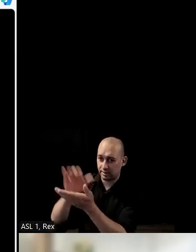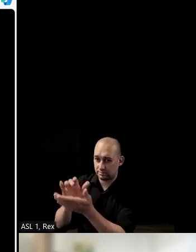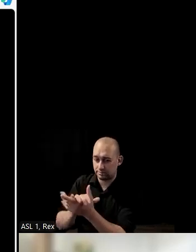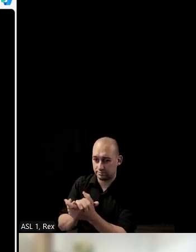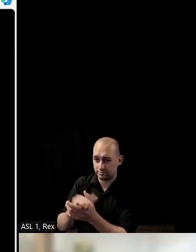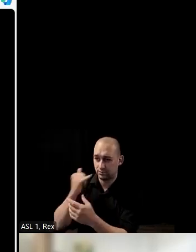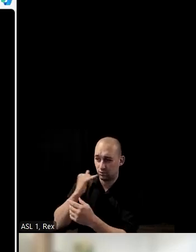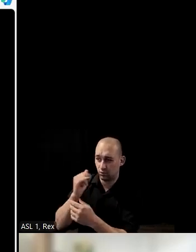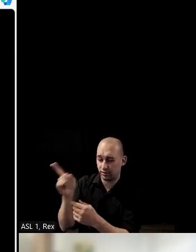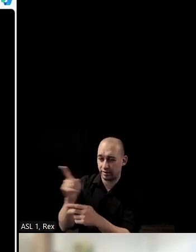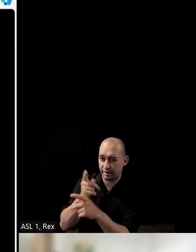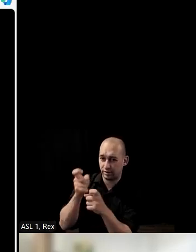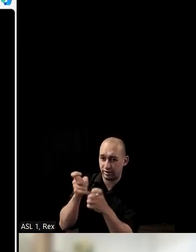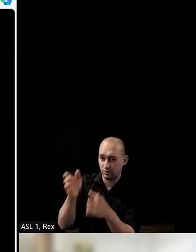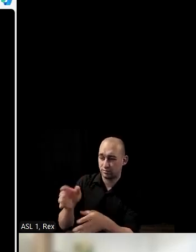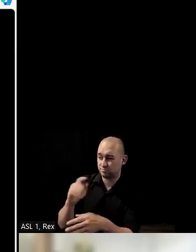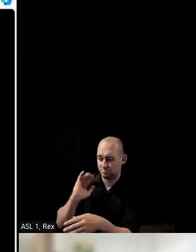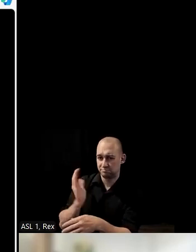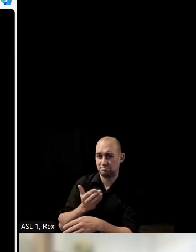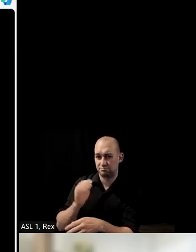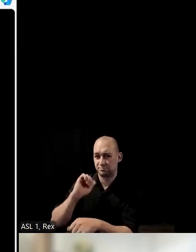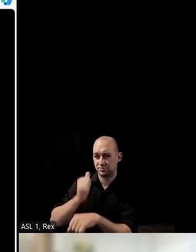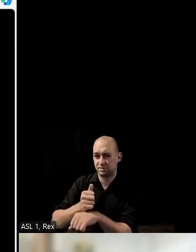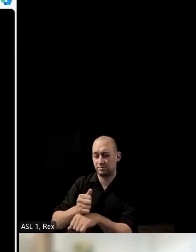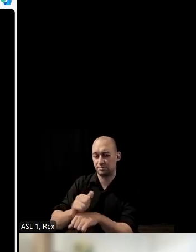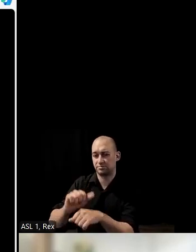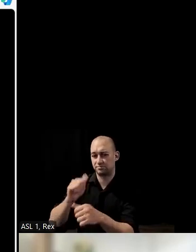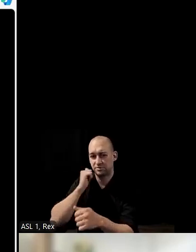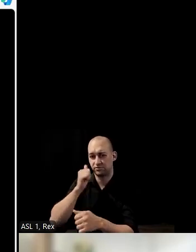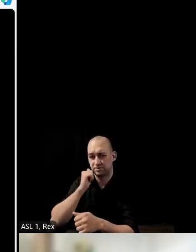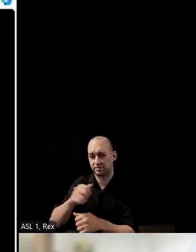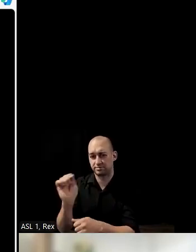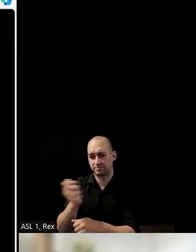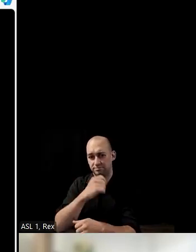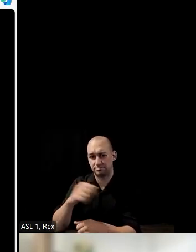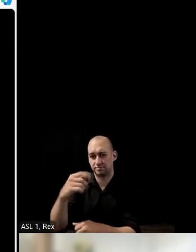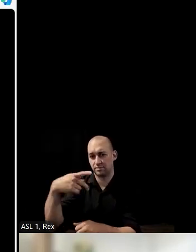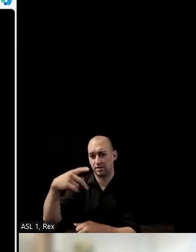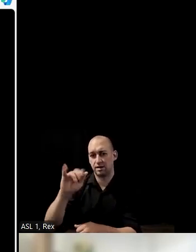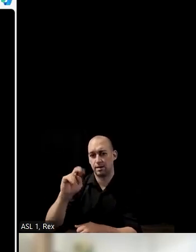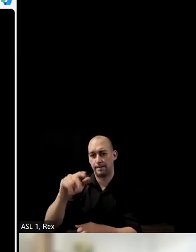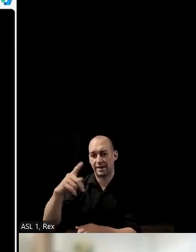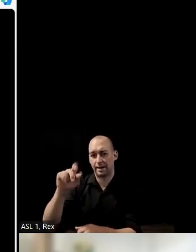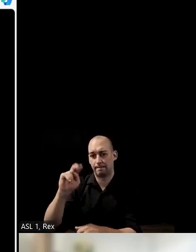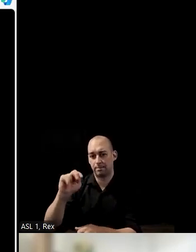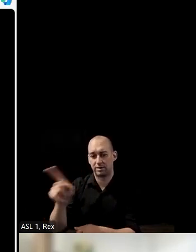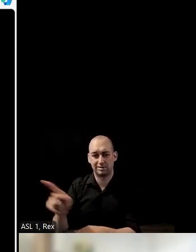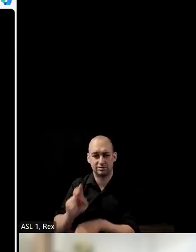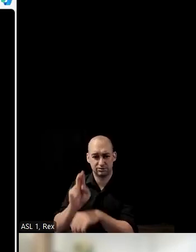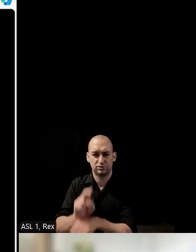up routine and they'd go and play ping pong every day. And the husband has gotten used to the routine and is getting to